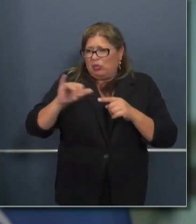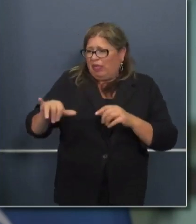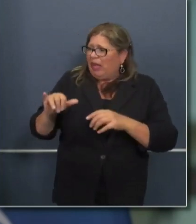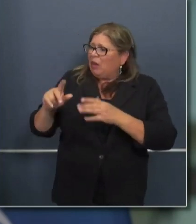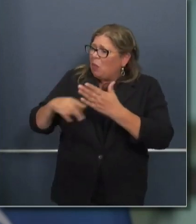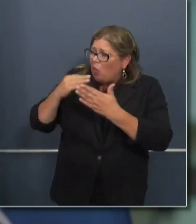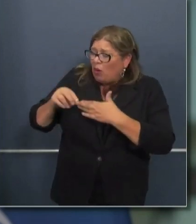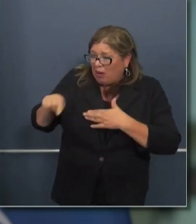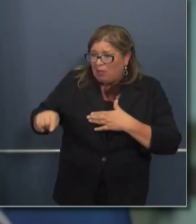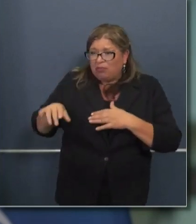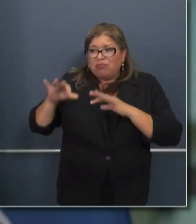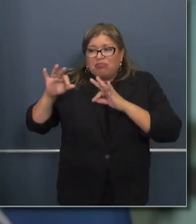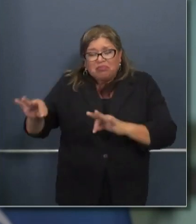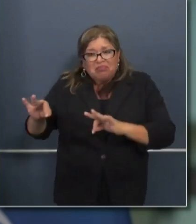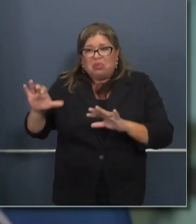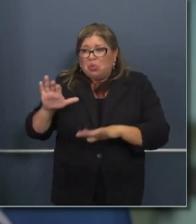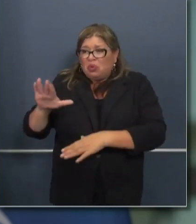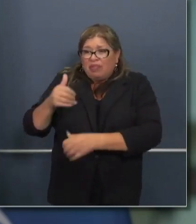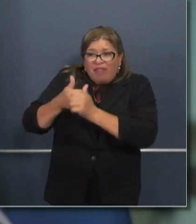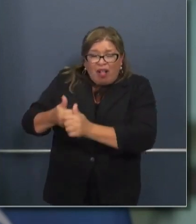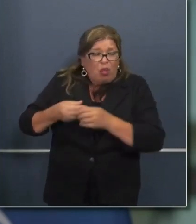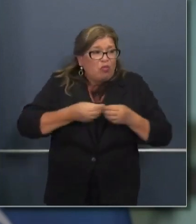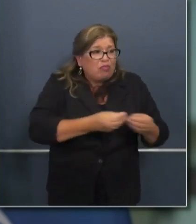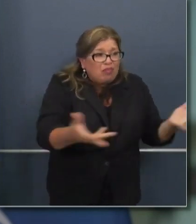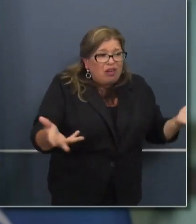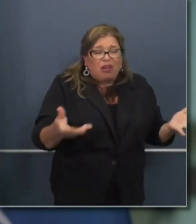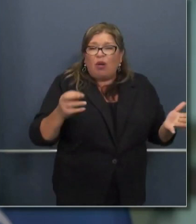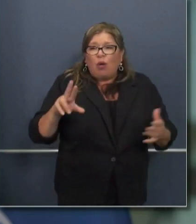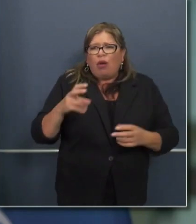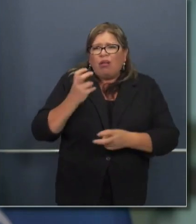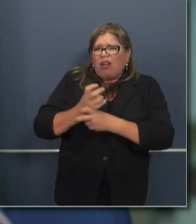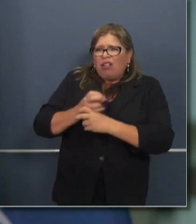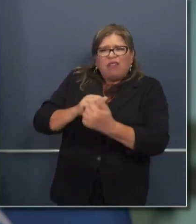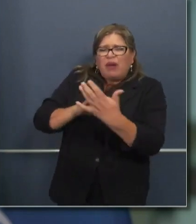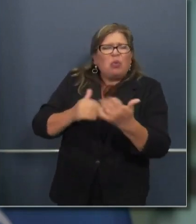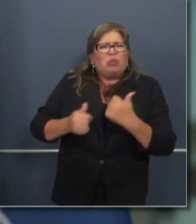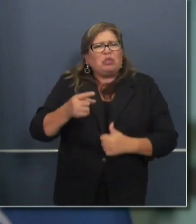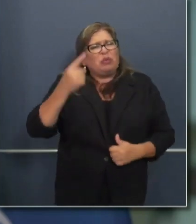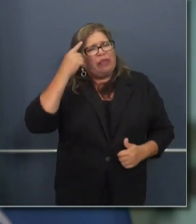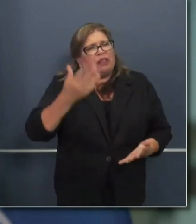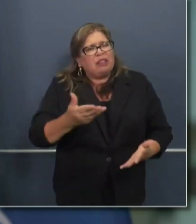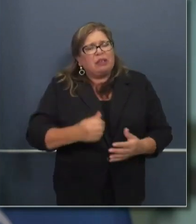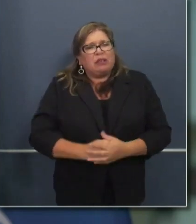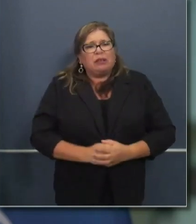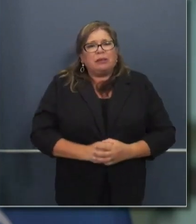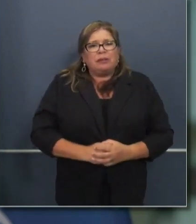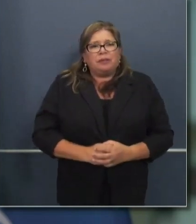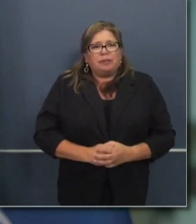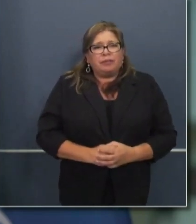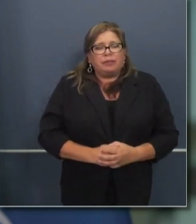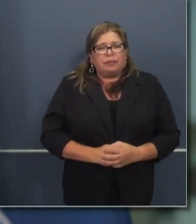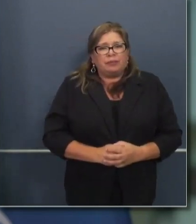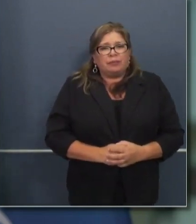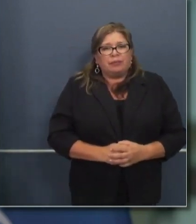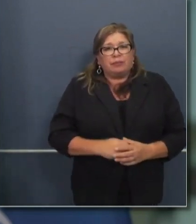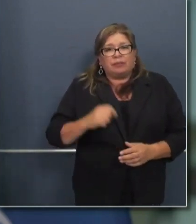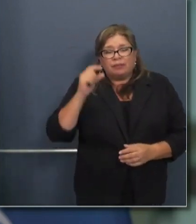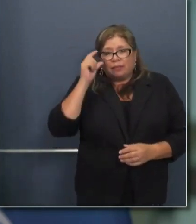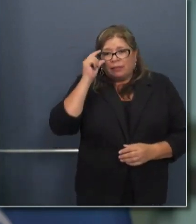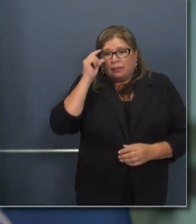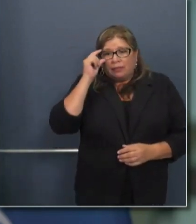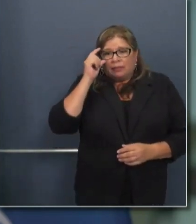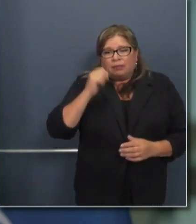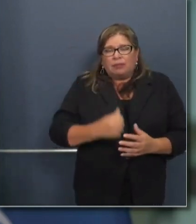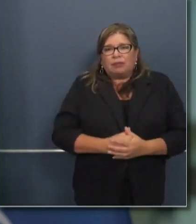in terms of how well they've delivered on the promises that you made when announcing them? Yeah, I'm very proud of starting things from scratch. I'll leave to more